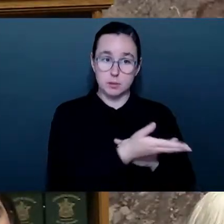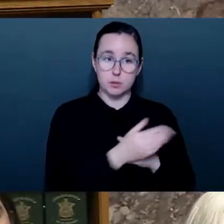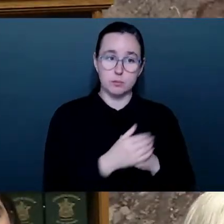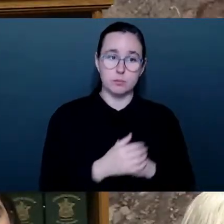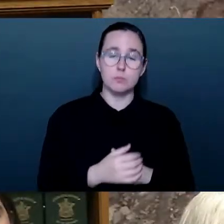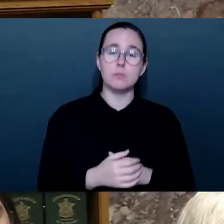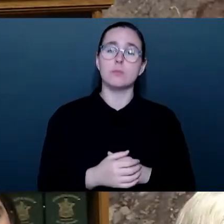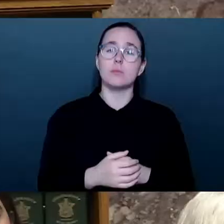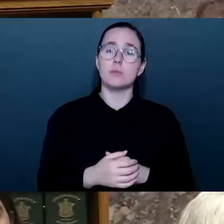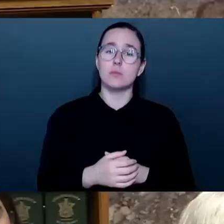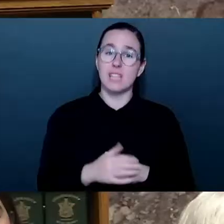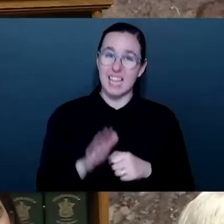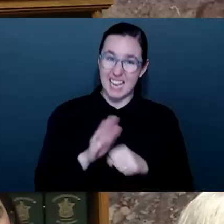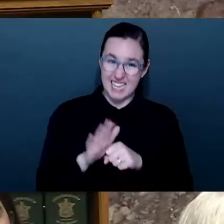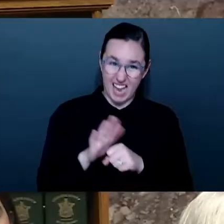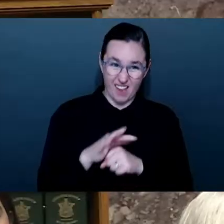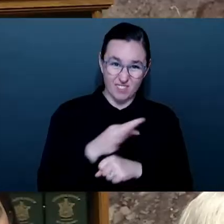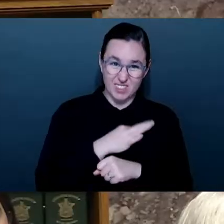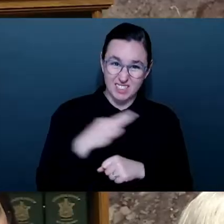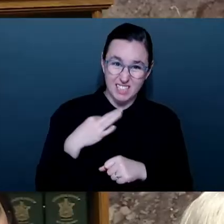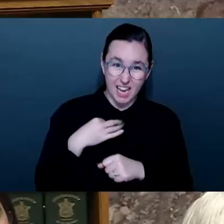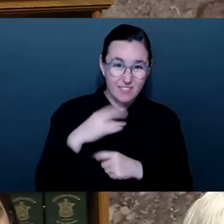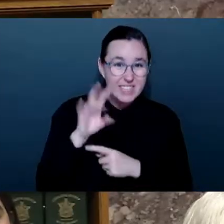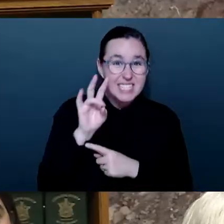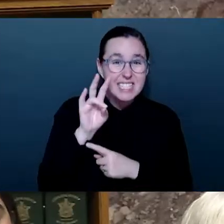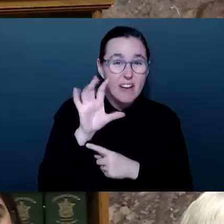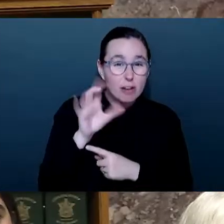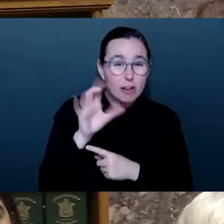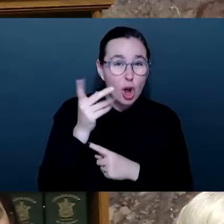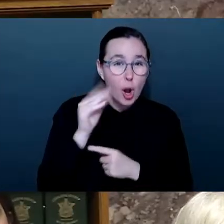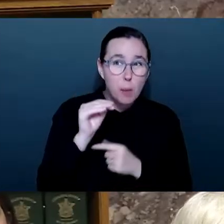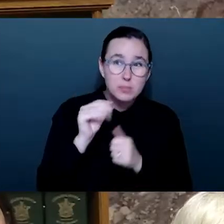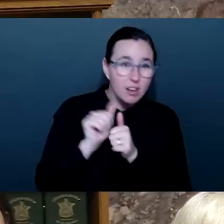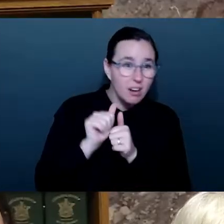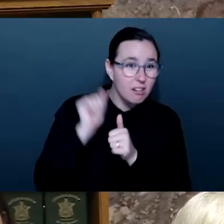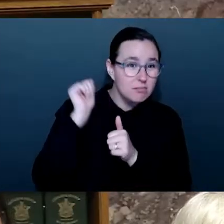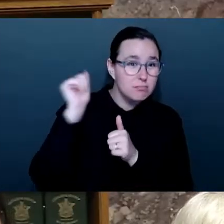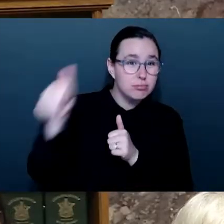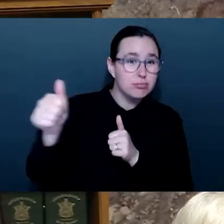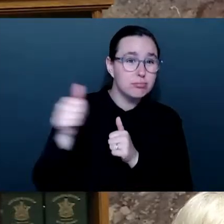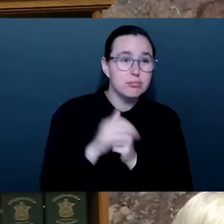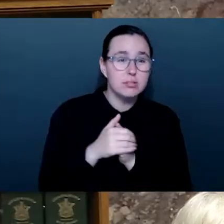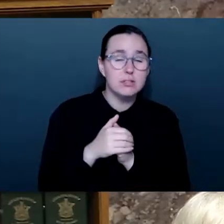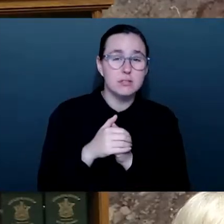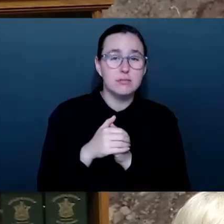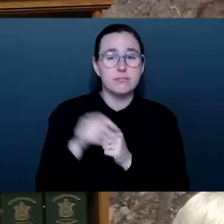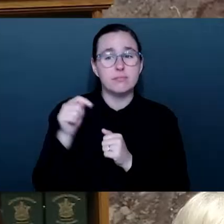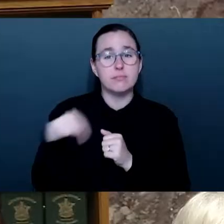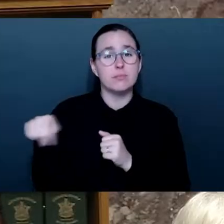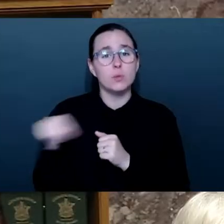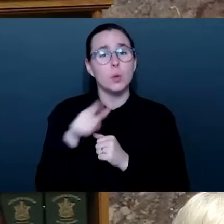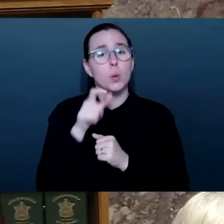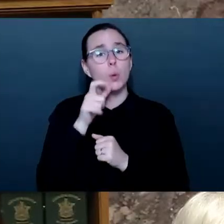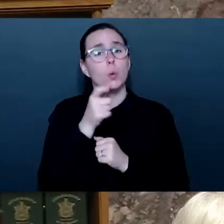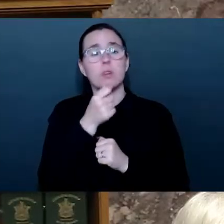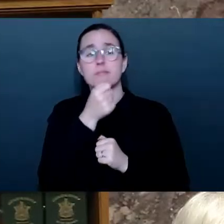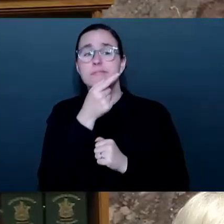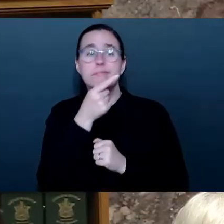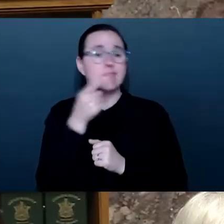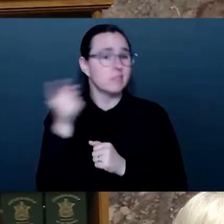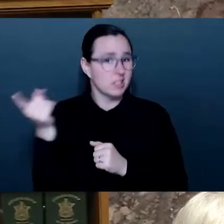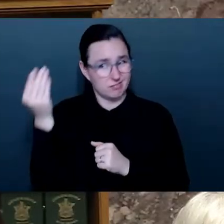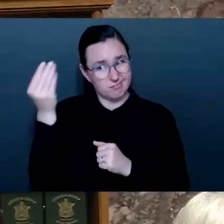and alleged that serious staff misconduct was covered up and frontline officers' warnings were